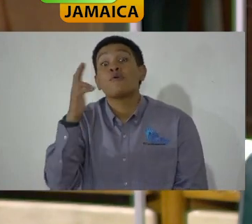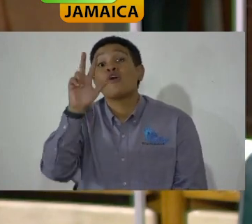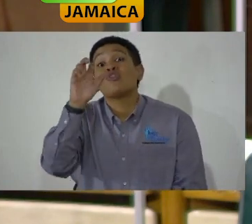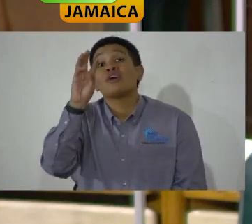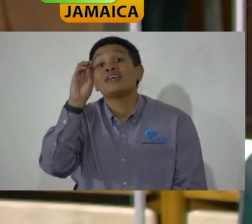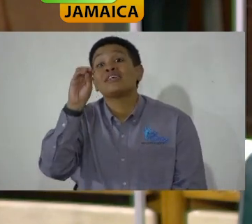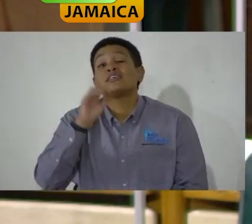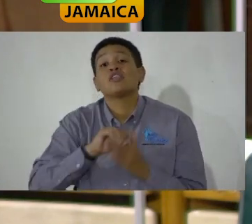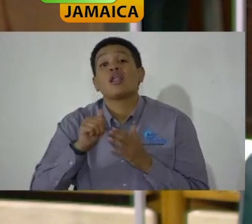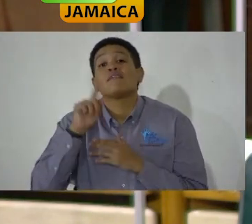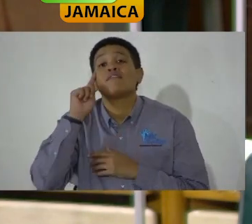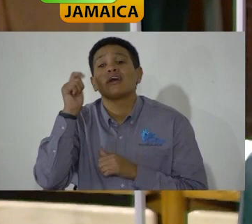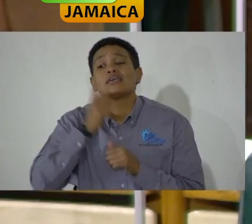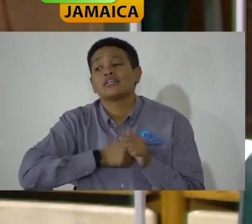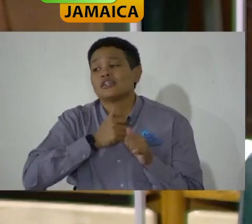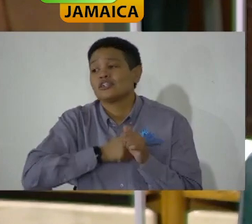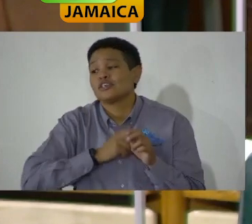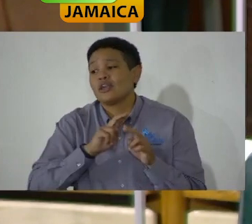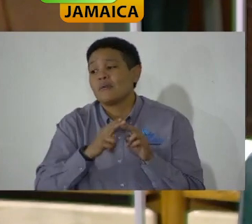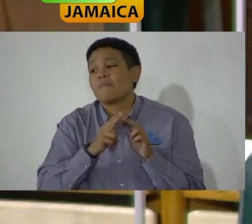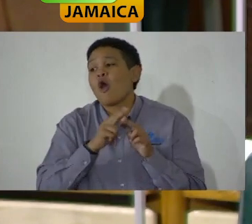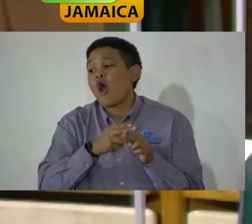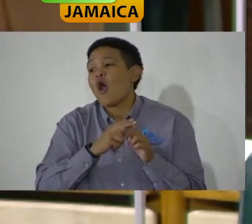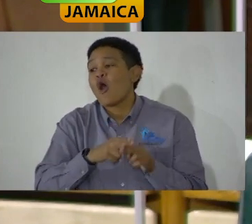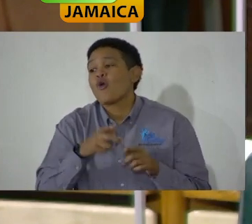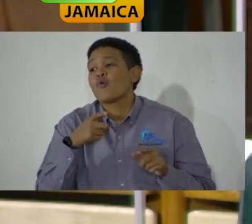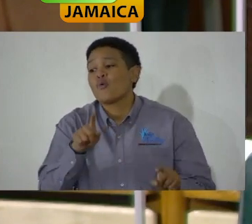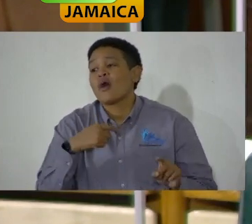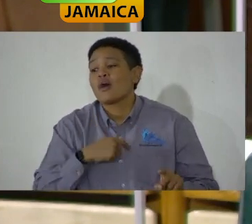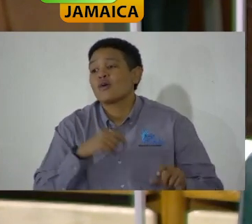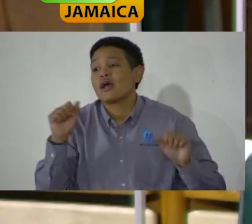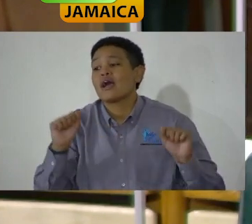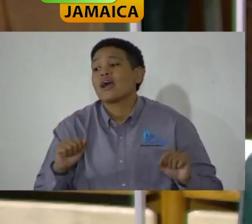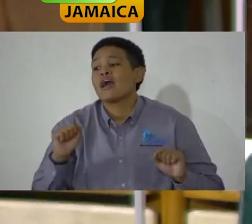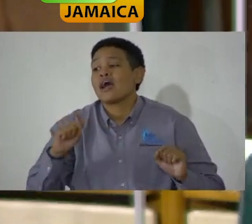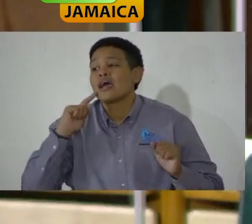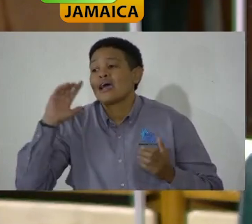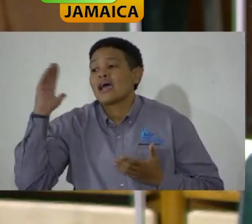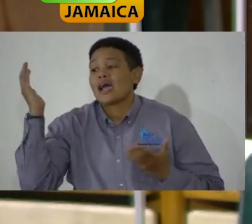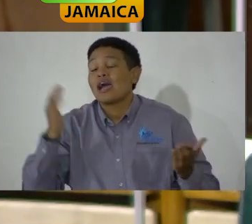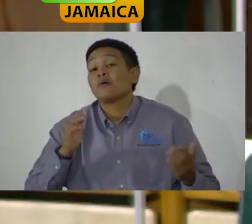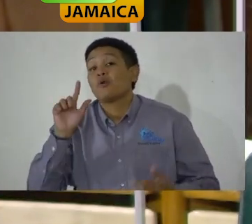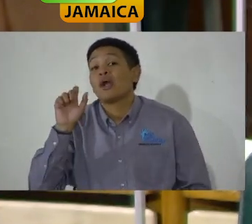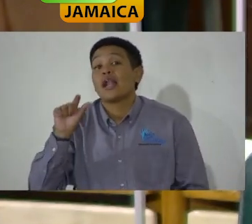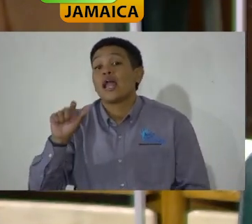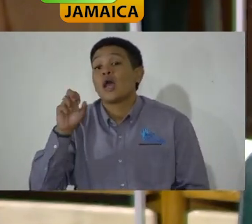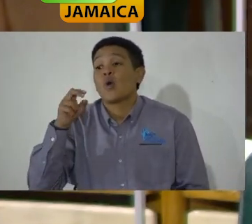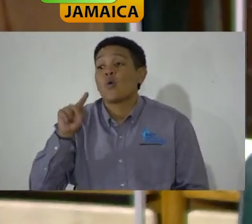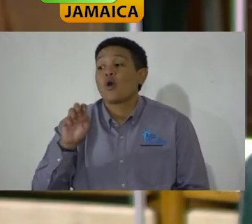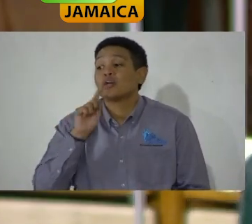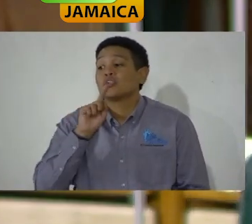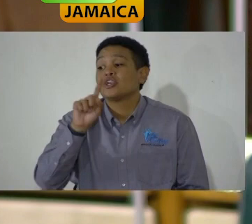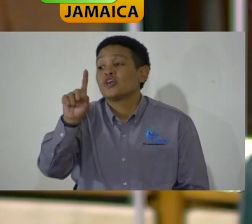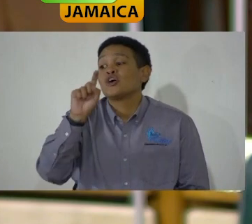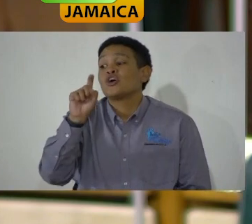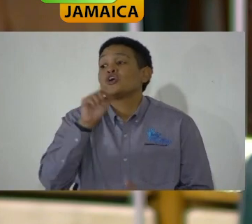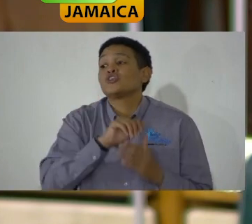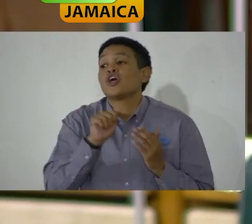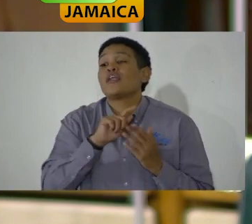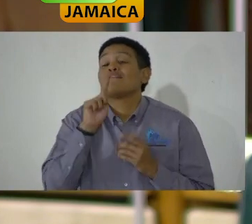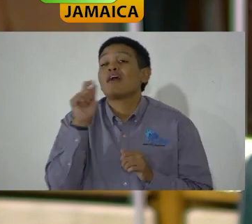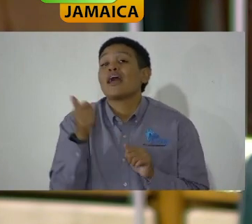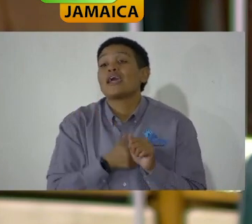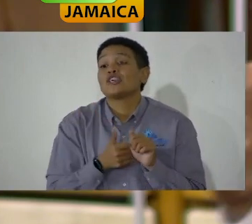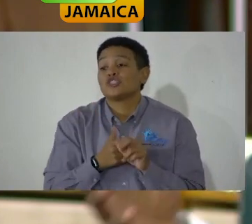$360 per pound, Minister Tufton, while we would be able to import leg quarters at $100 per